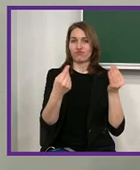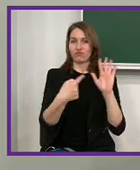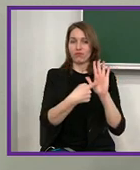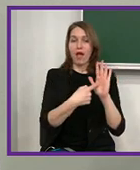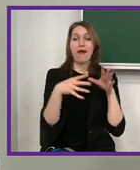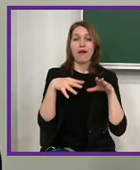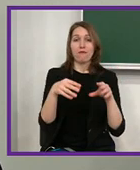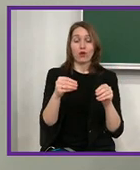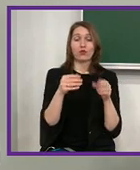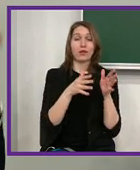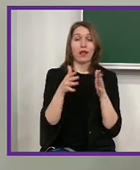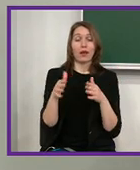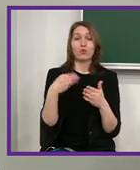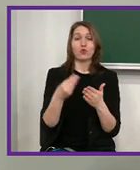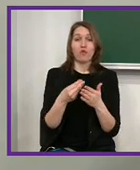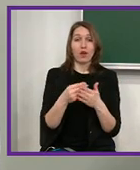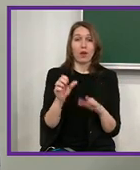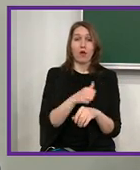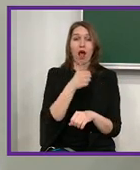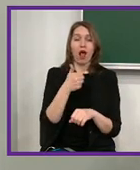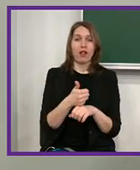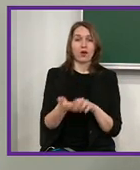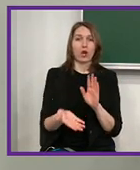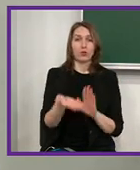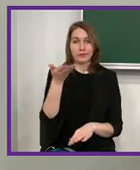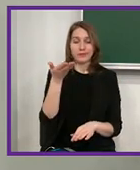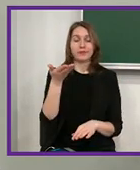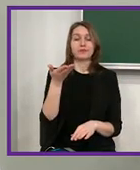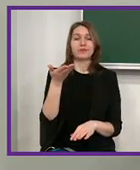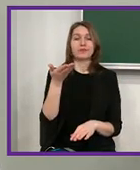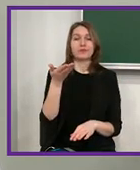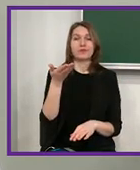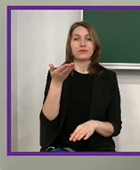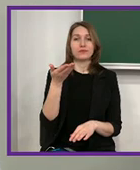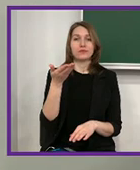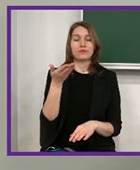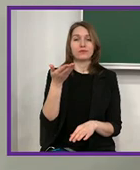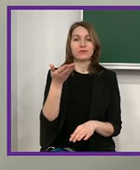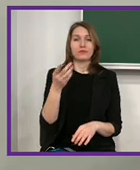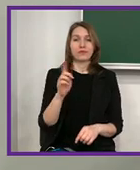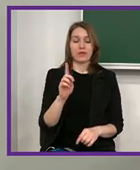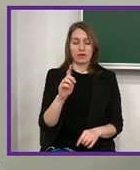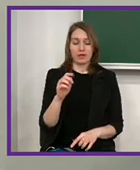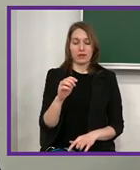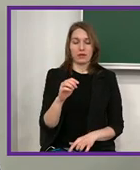much on how kind of what you're assessing meets or does not meet international human rights standards. So that's the